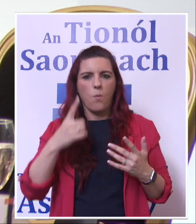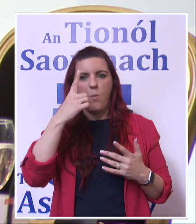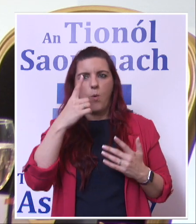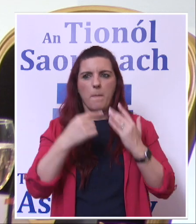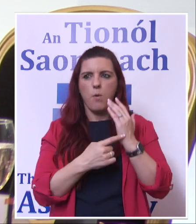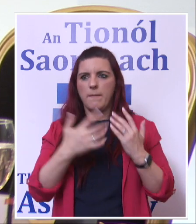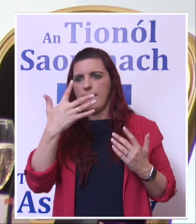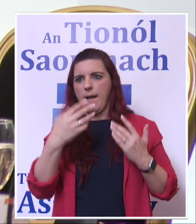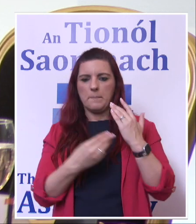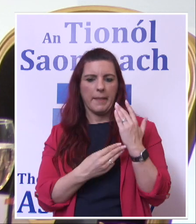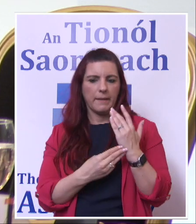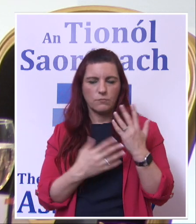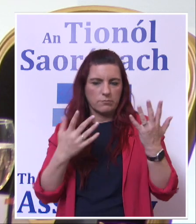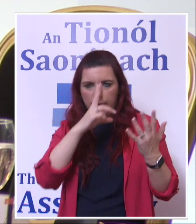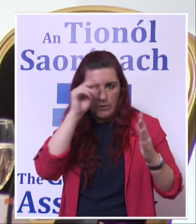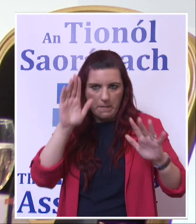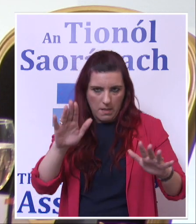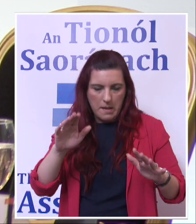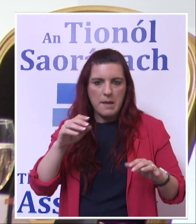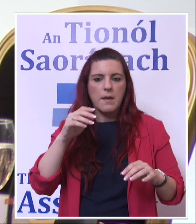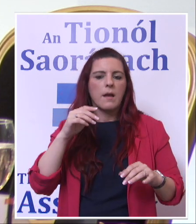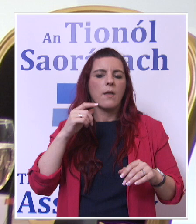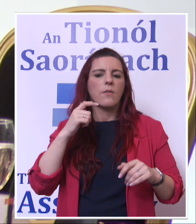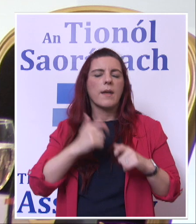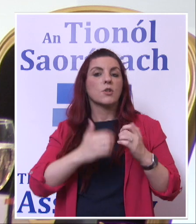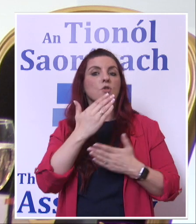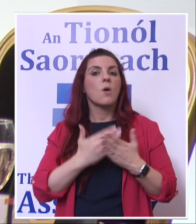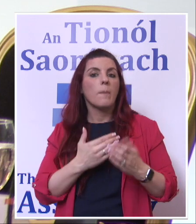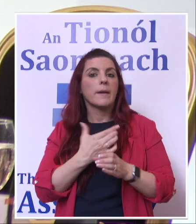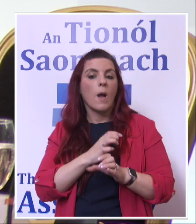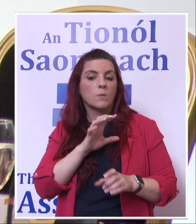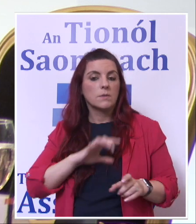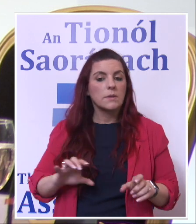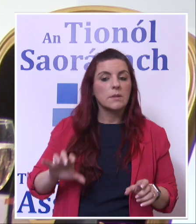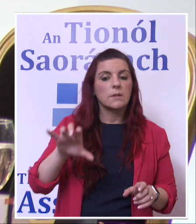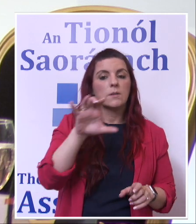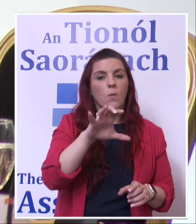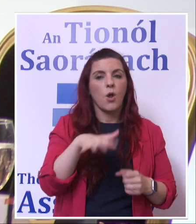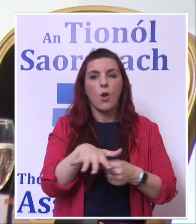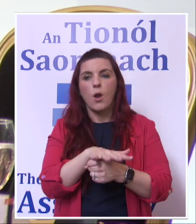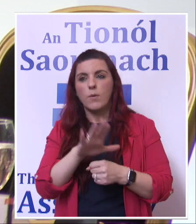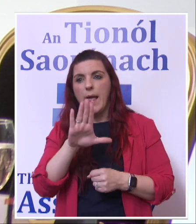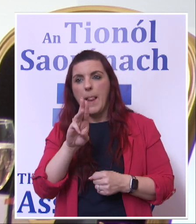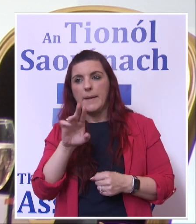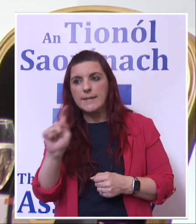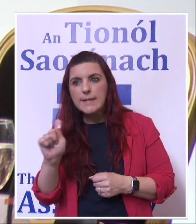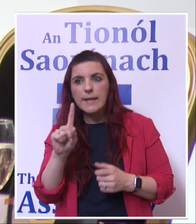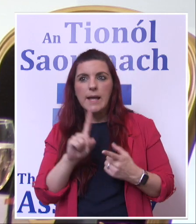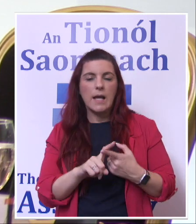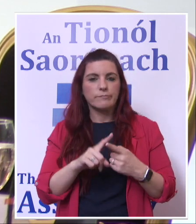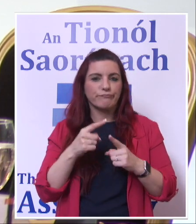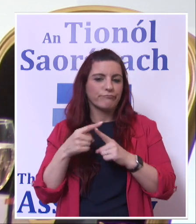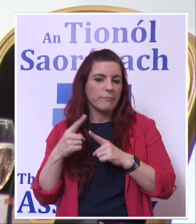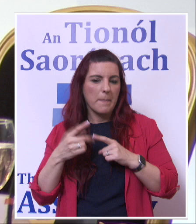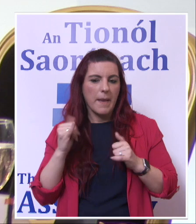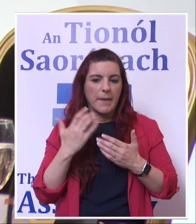million. So some counties with their local property tax and some of the cities might